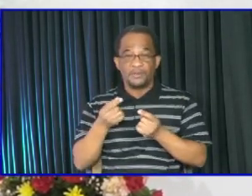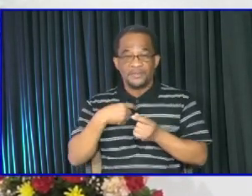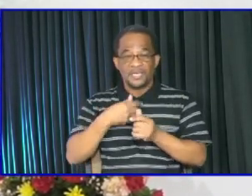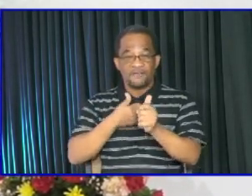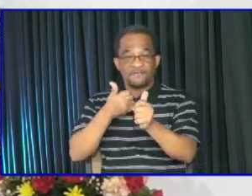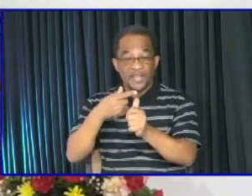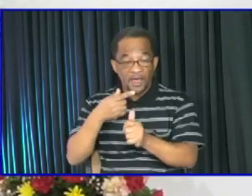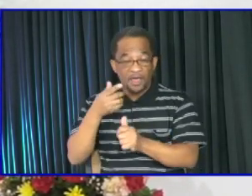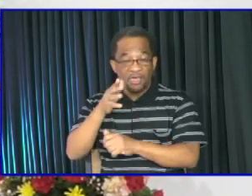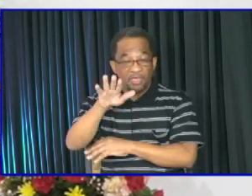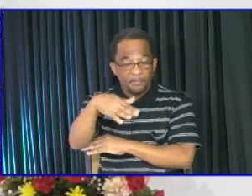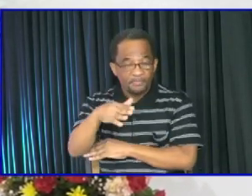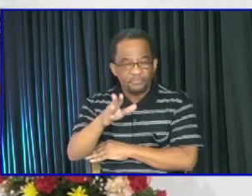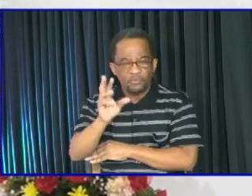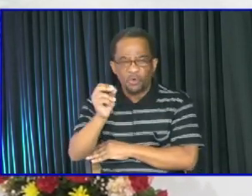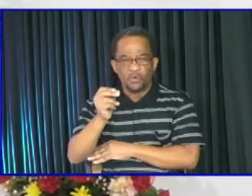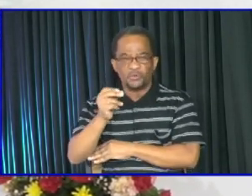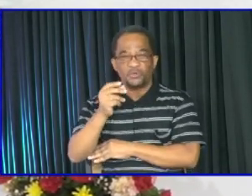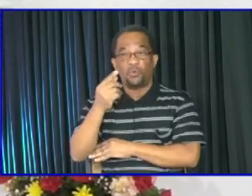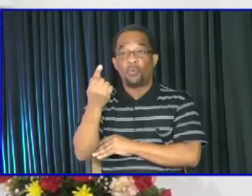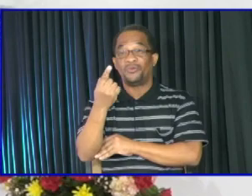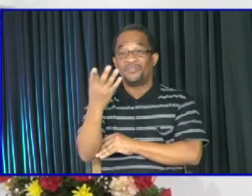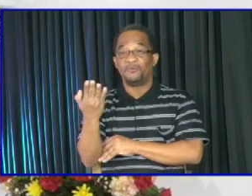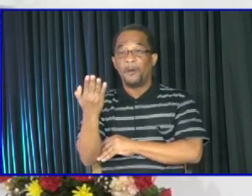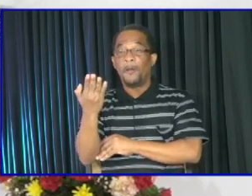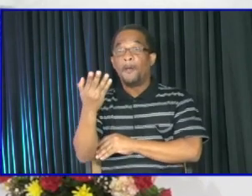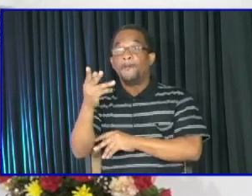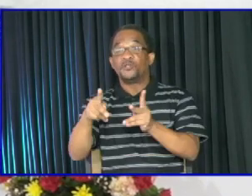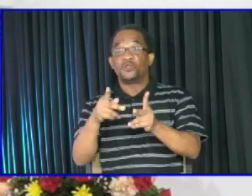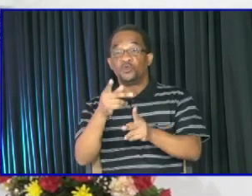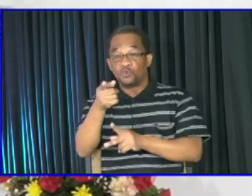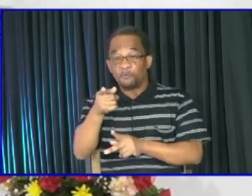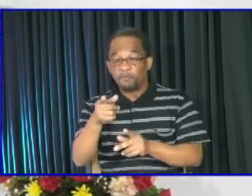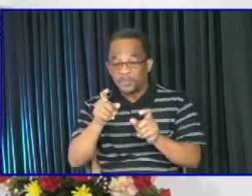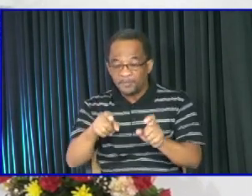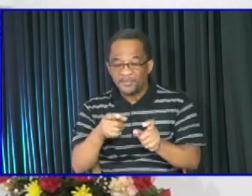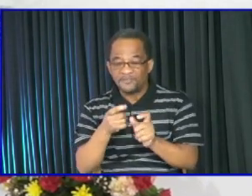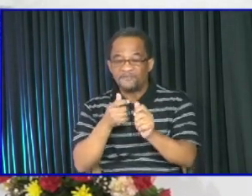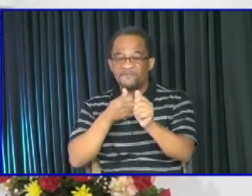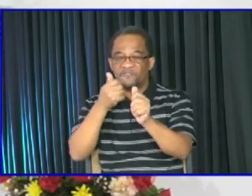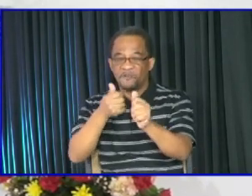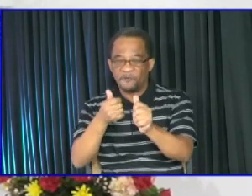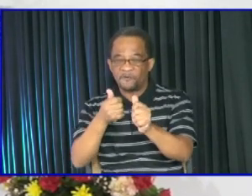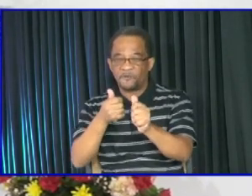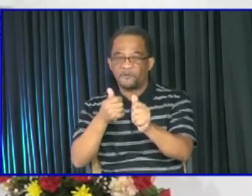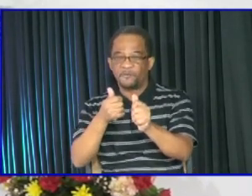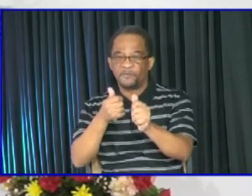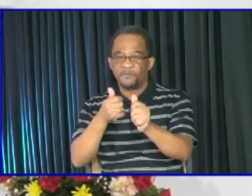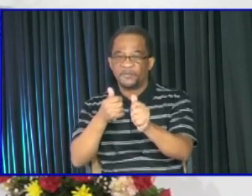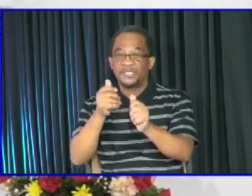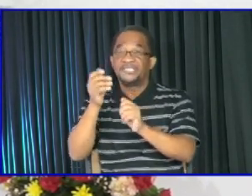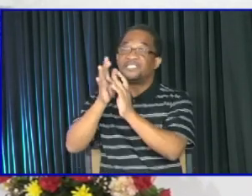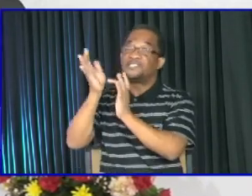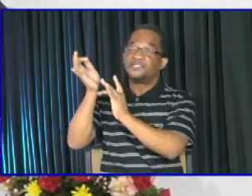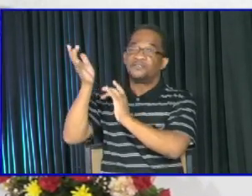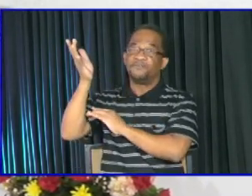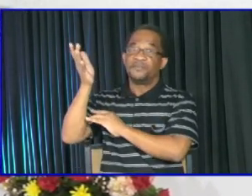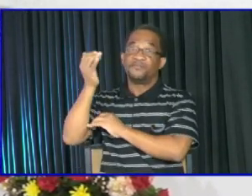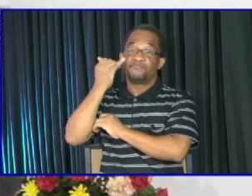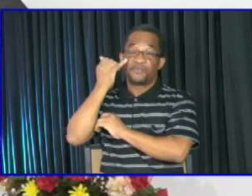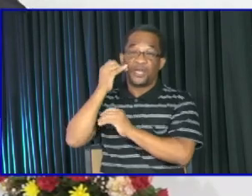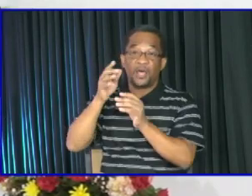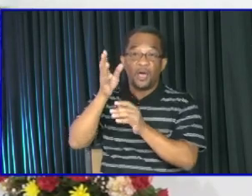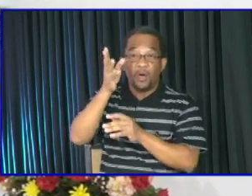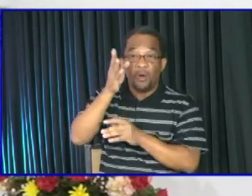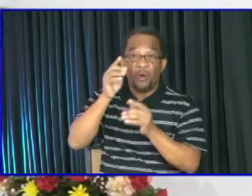bonded. I submit to you that if God opens your eyes to new revelations, you should be